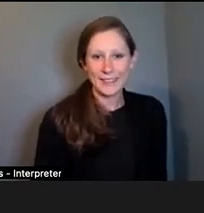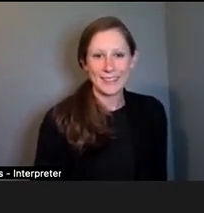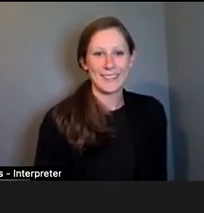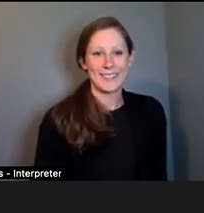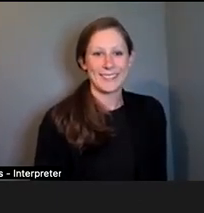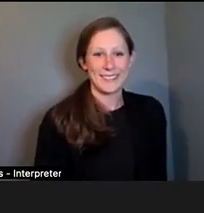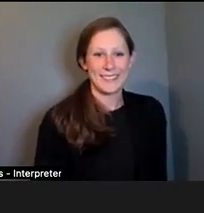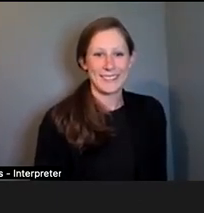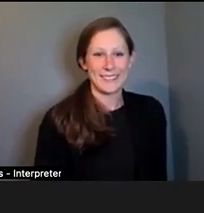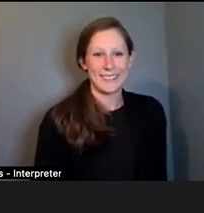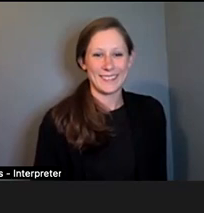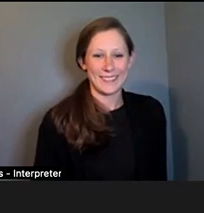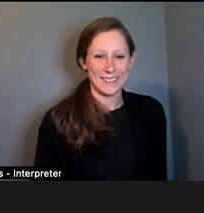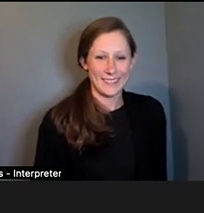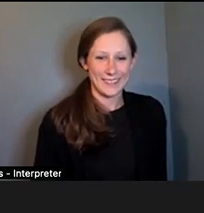Anybody?